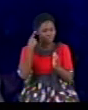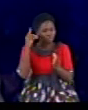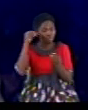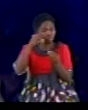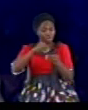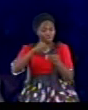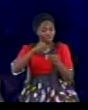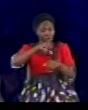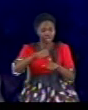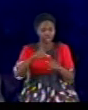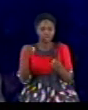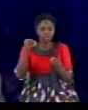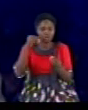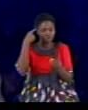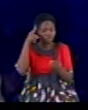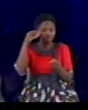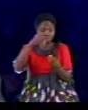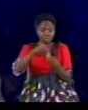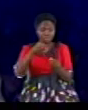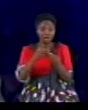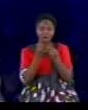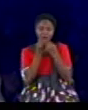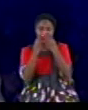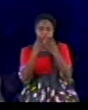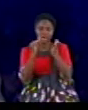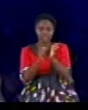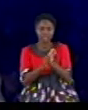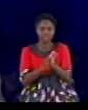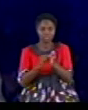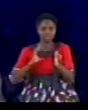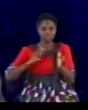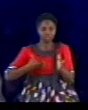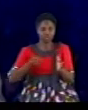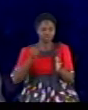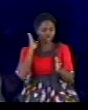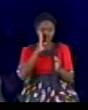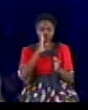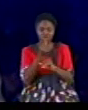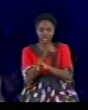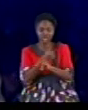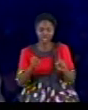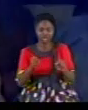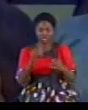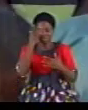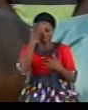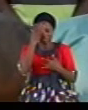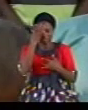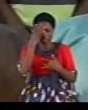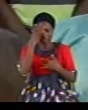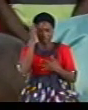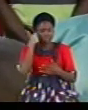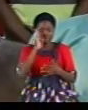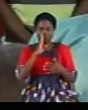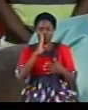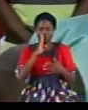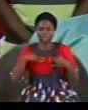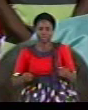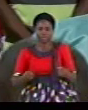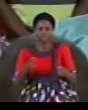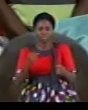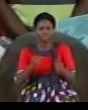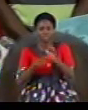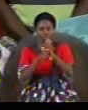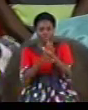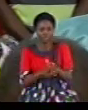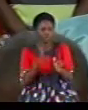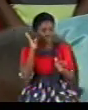We pray for unction. That souls will be saved. The sick will be healed. The bound, they will be delivered. And